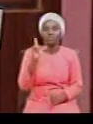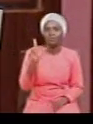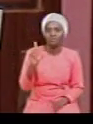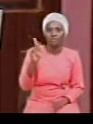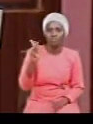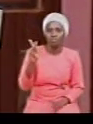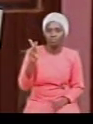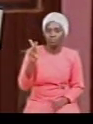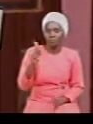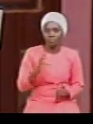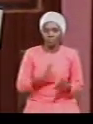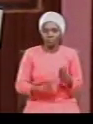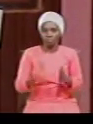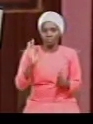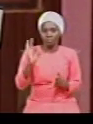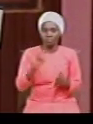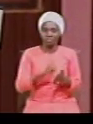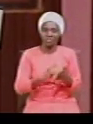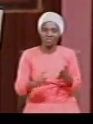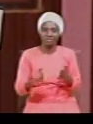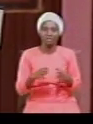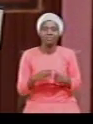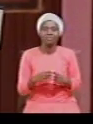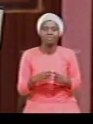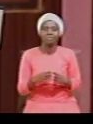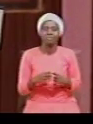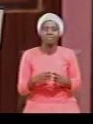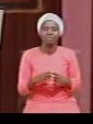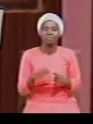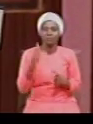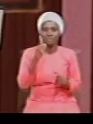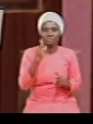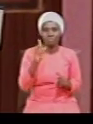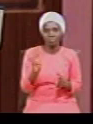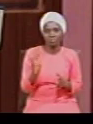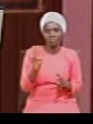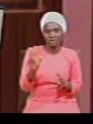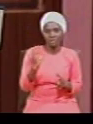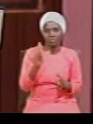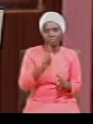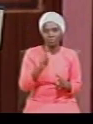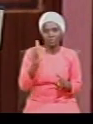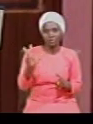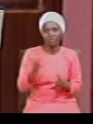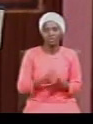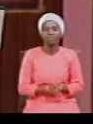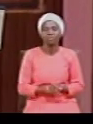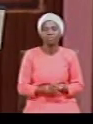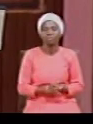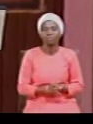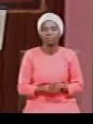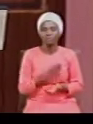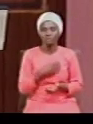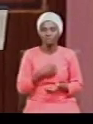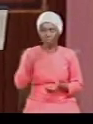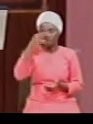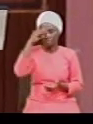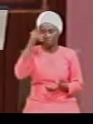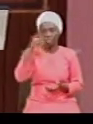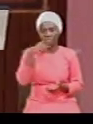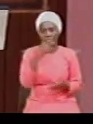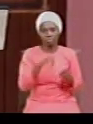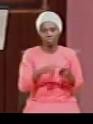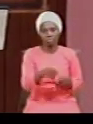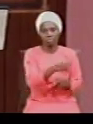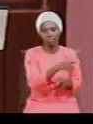23. Luke chapter 9, verse 23. And he said to them all,